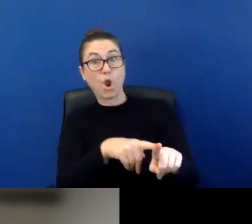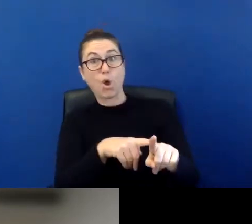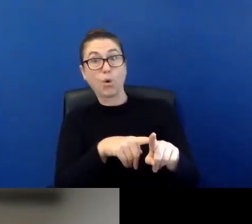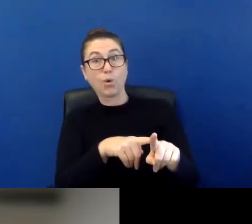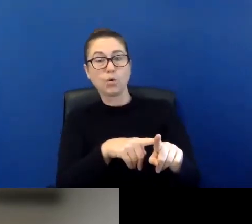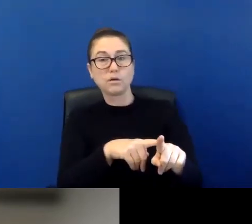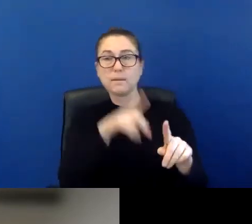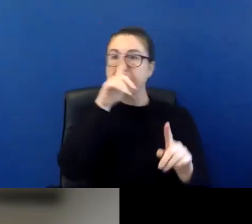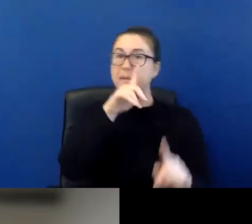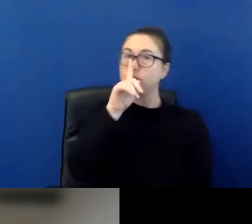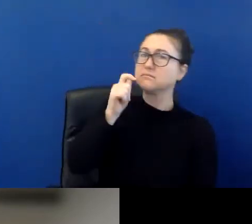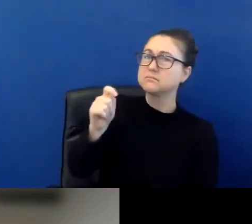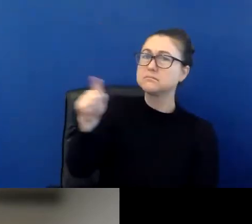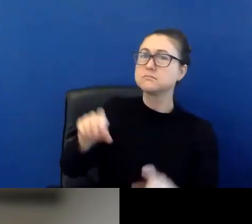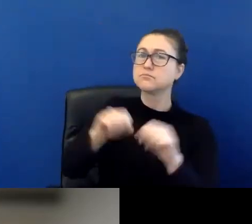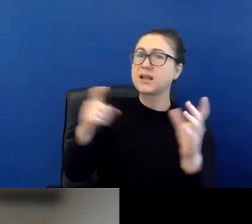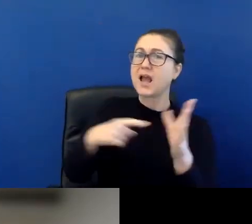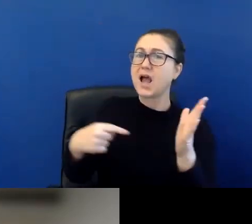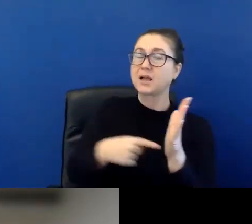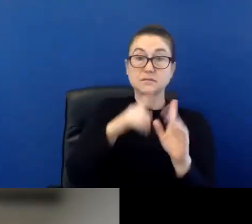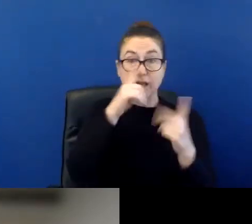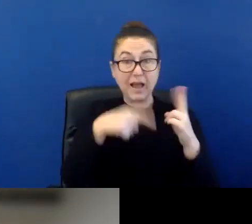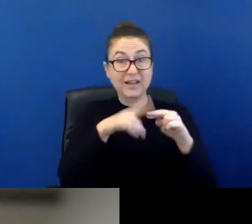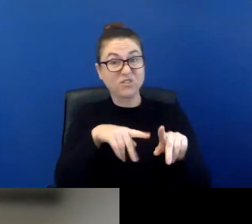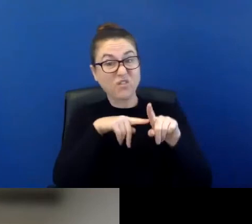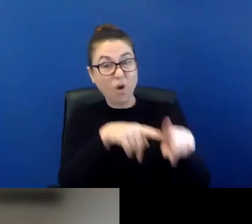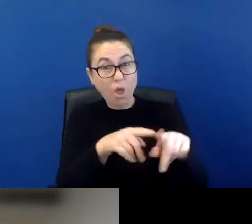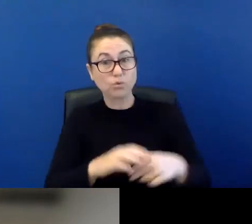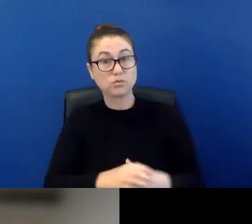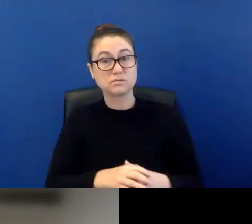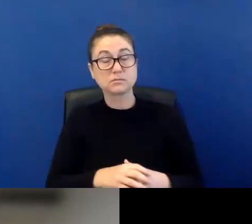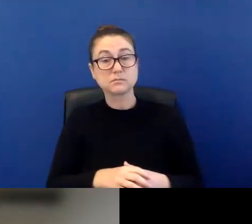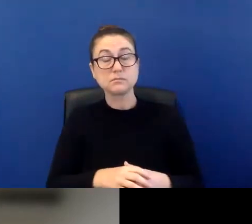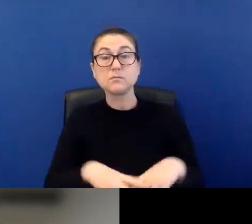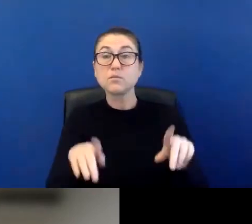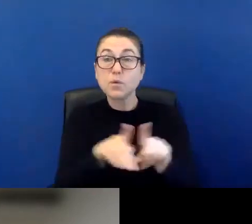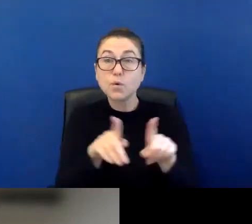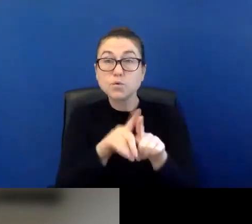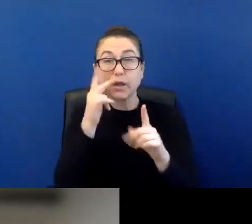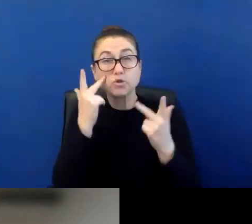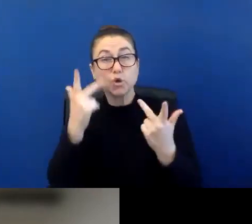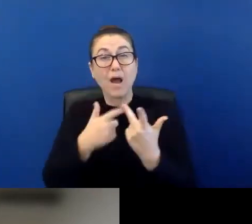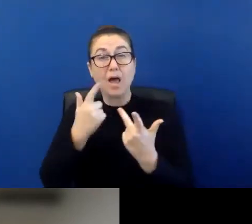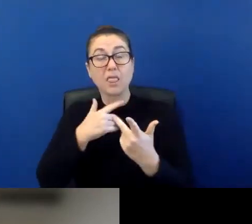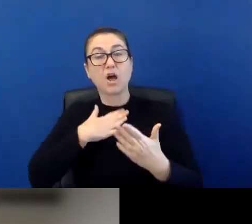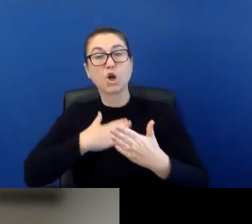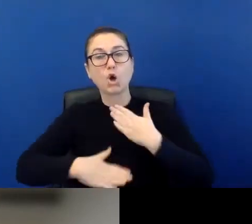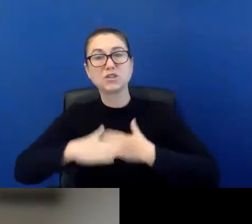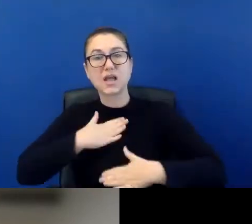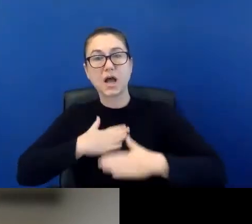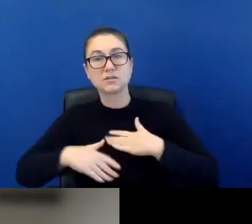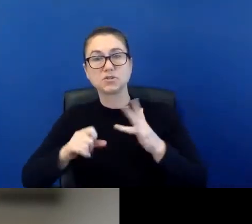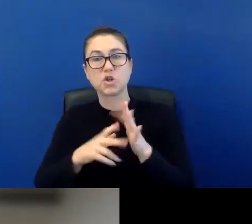also create defences for certain types of conduct, which may be, for